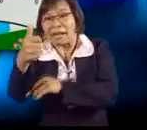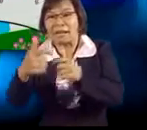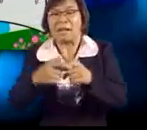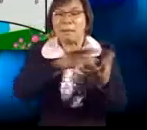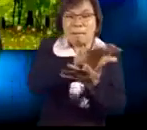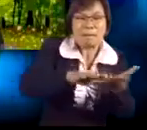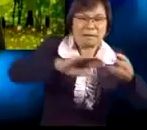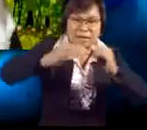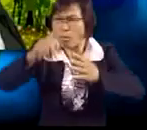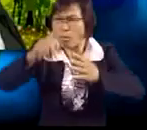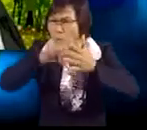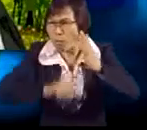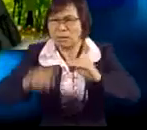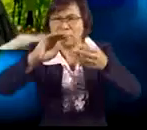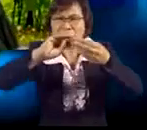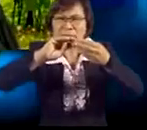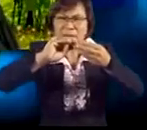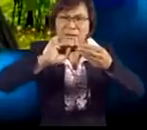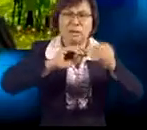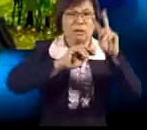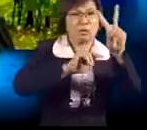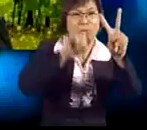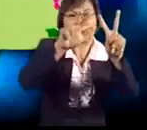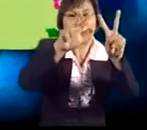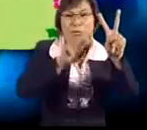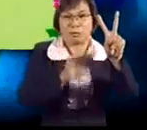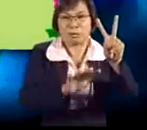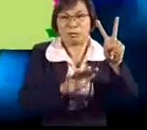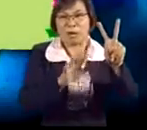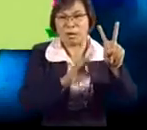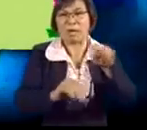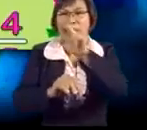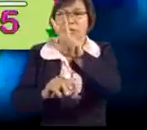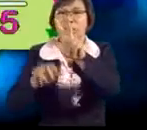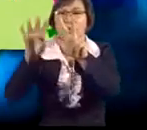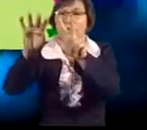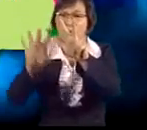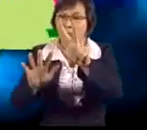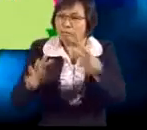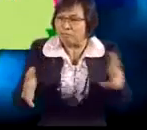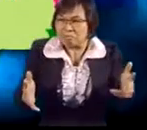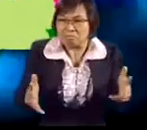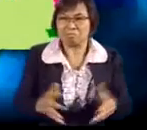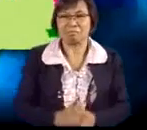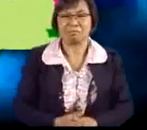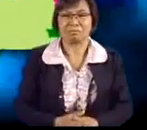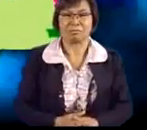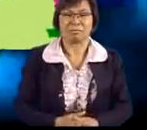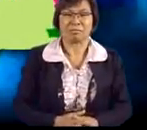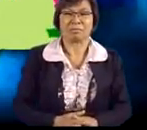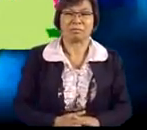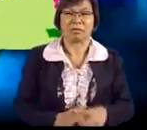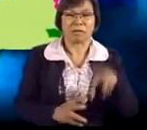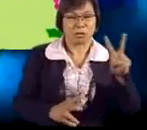Now, let's find the sum of another type of mixed numbers. What is the sum of 2 and 3/5